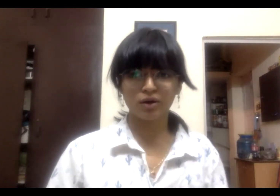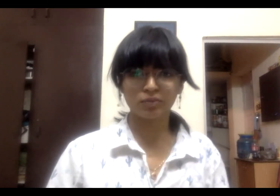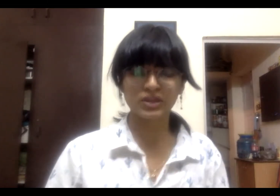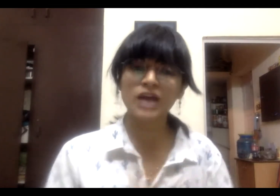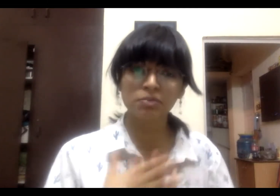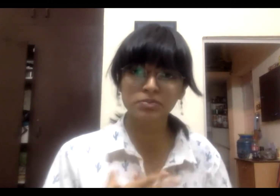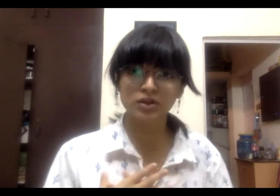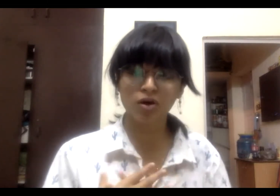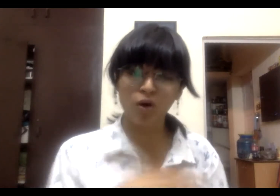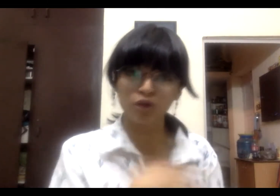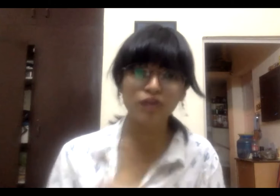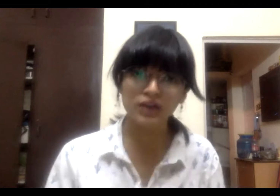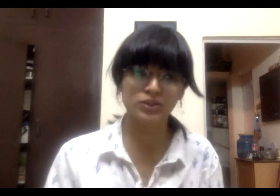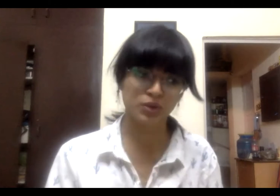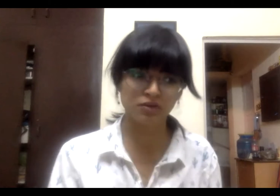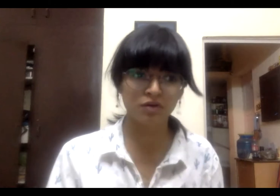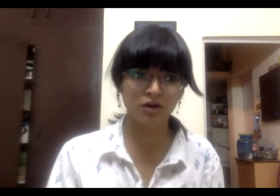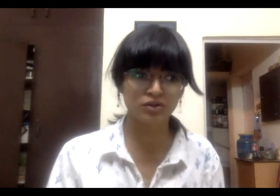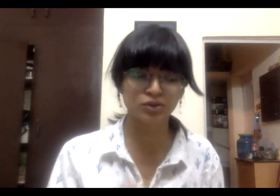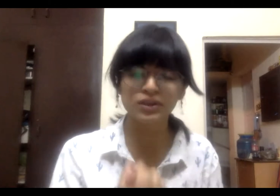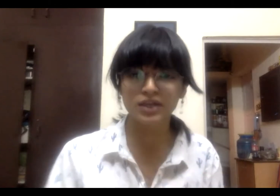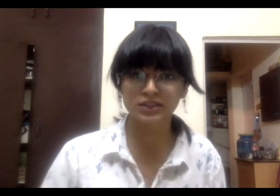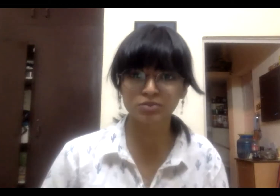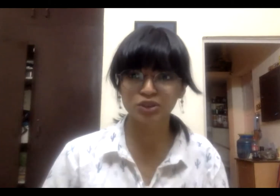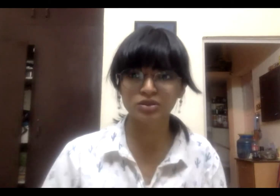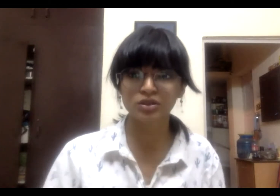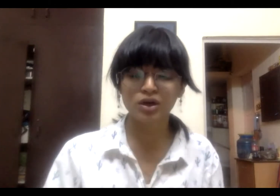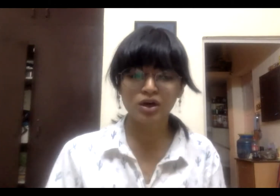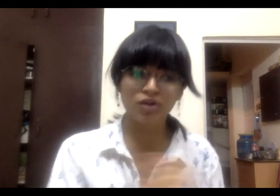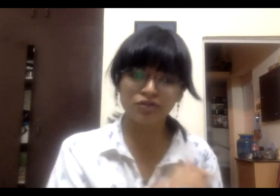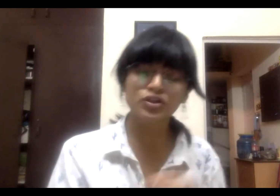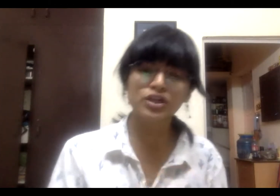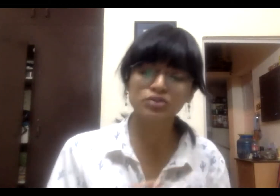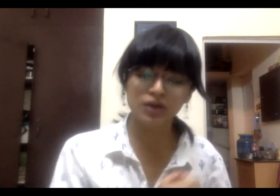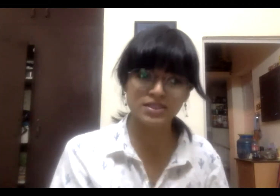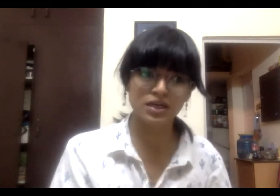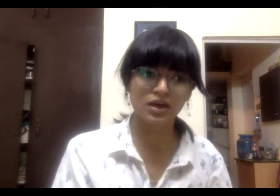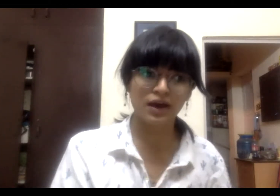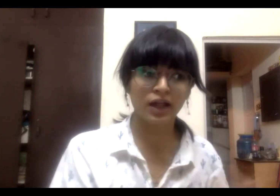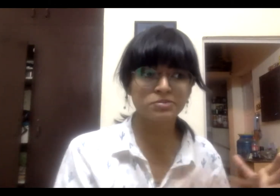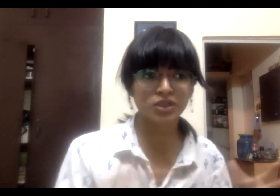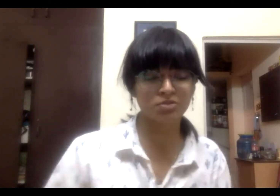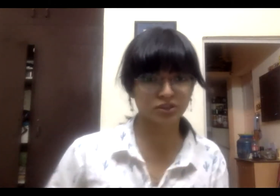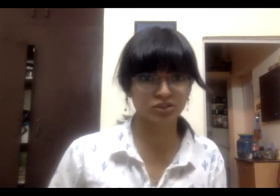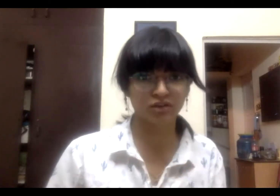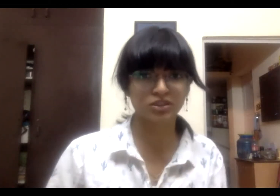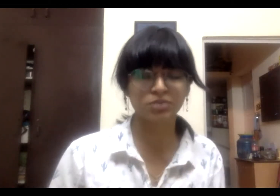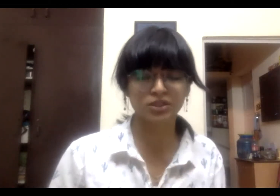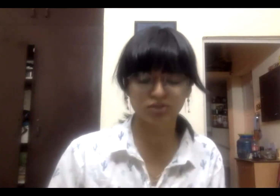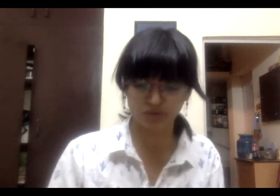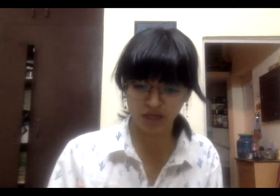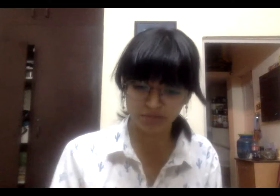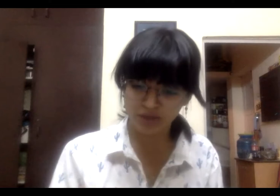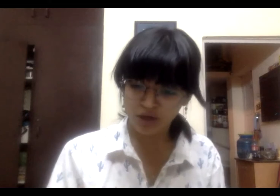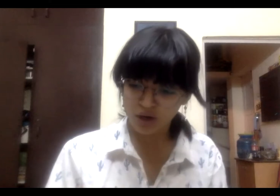It helped all of us when we were doing the exhibition referring to the essay helped keep us grounded, but